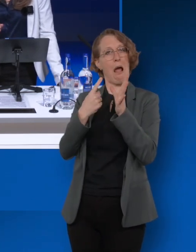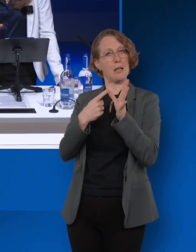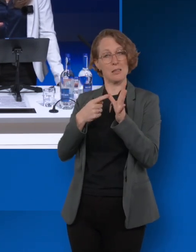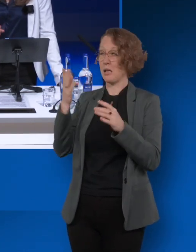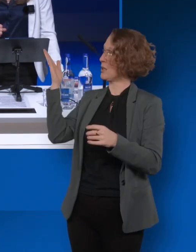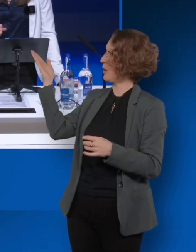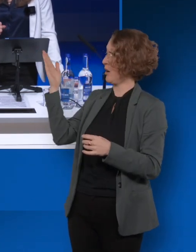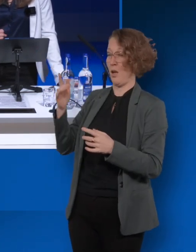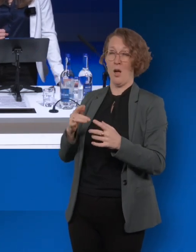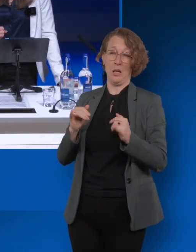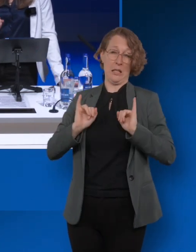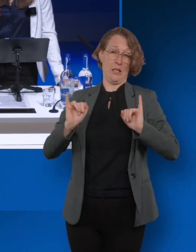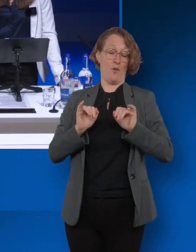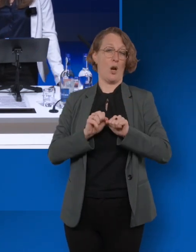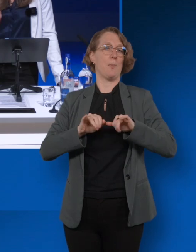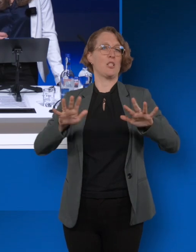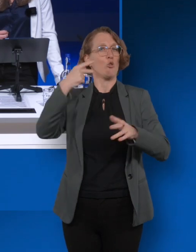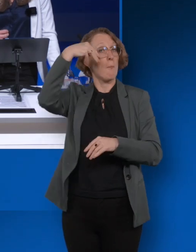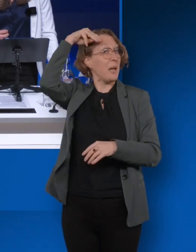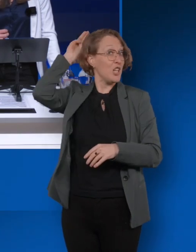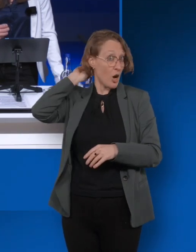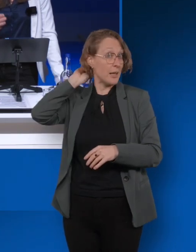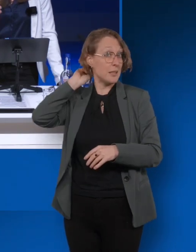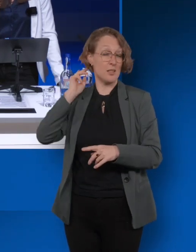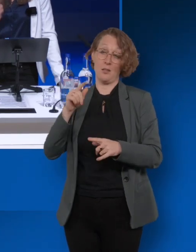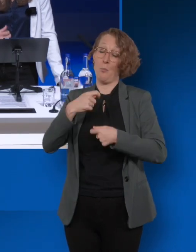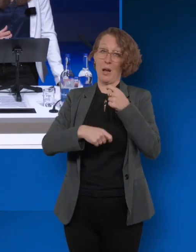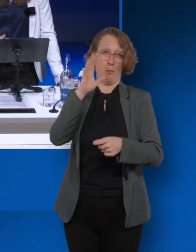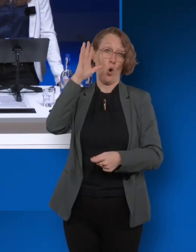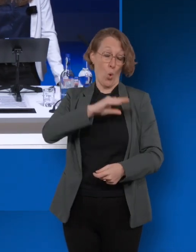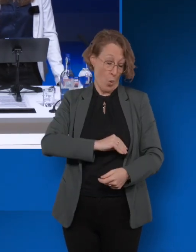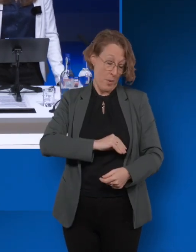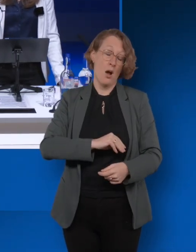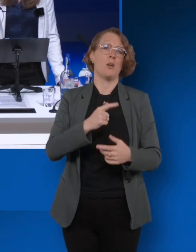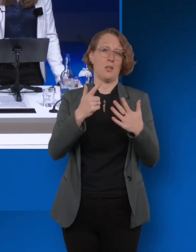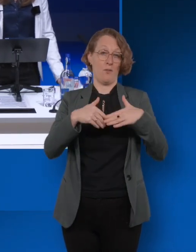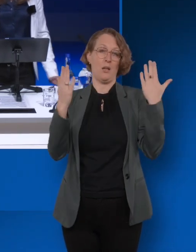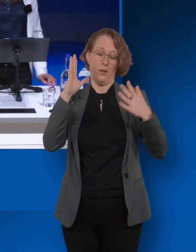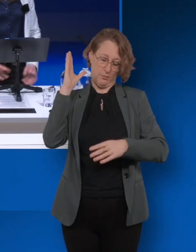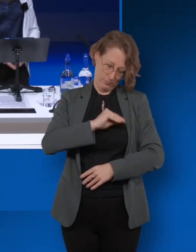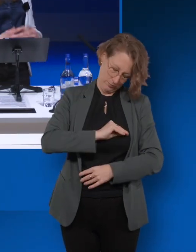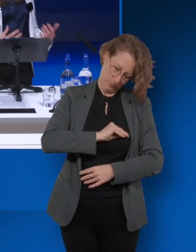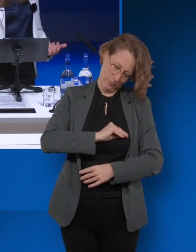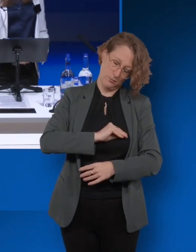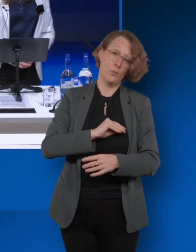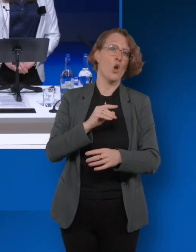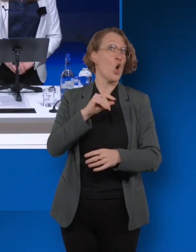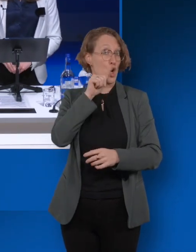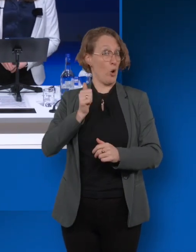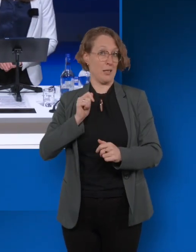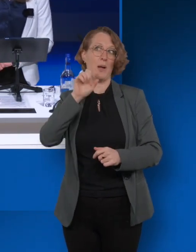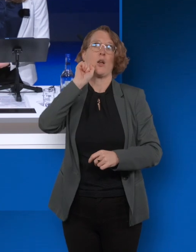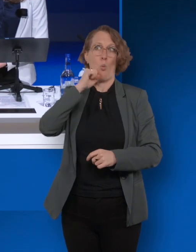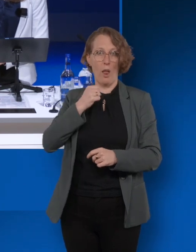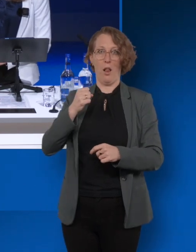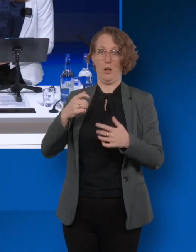severe bacterial meningitis at the age of 54. He ended up in a coma for 7 days. He wasn't expected